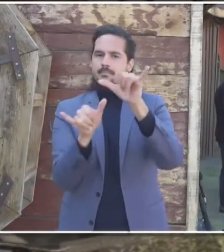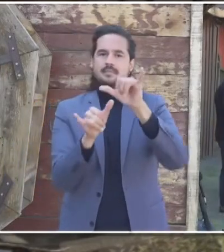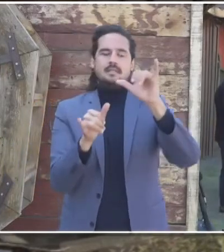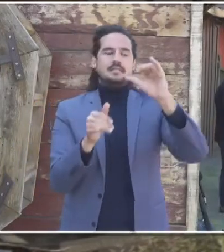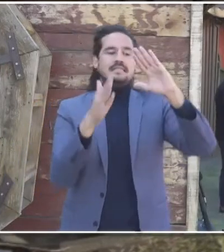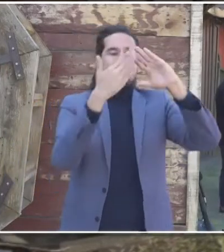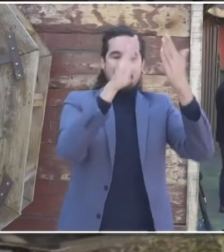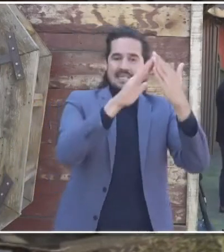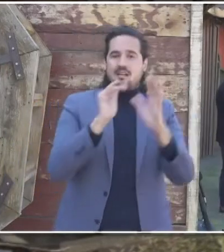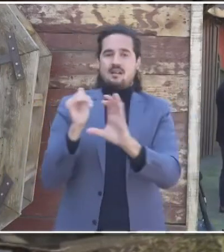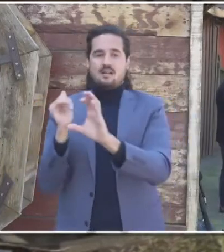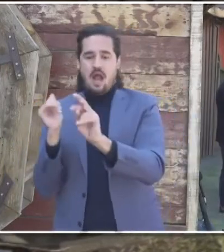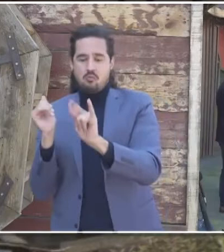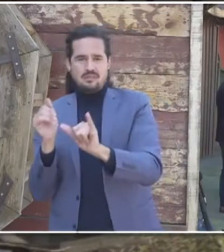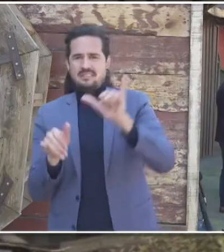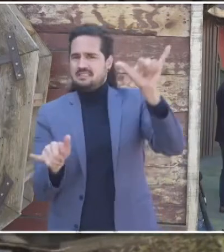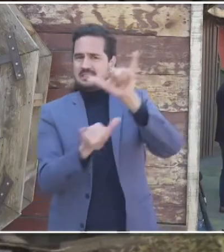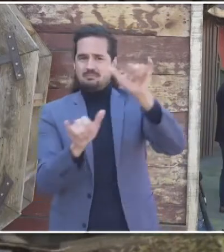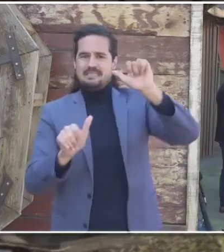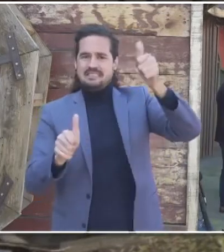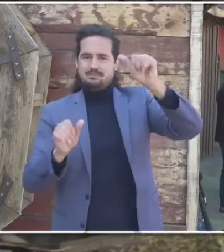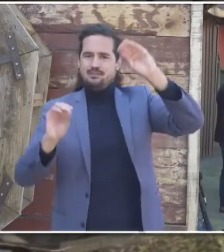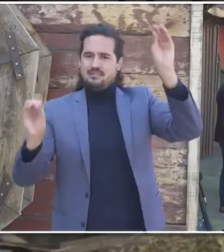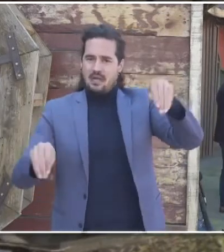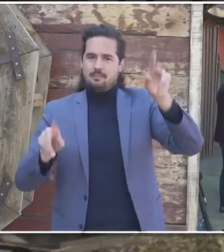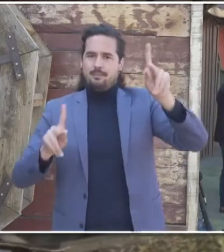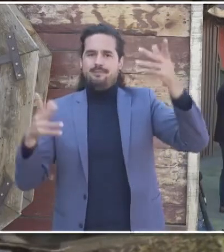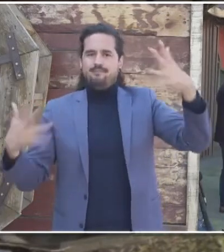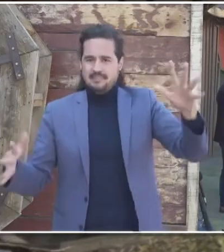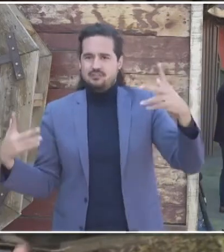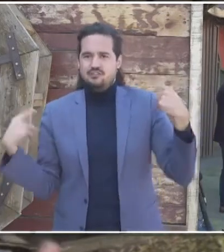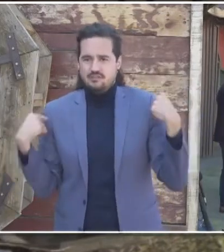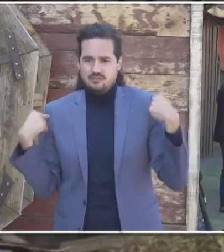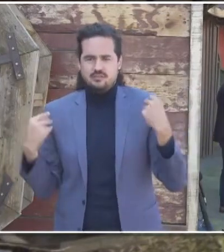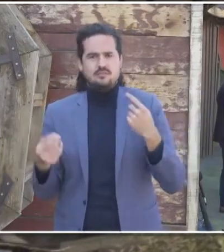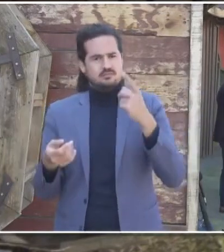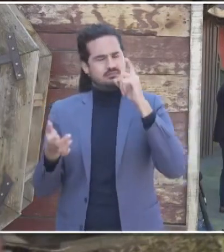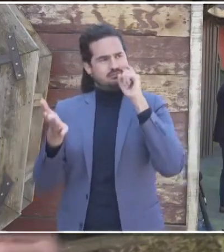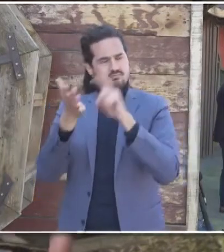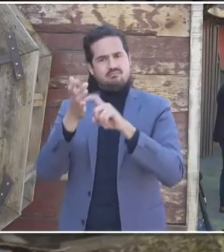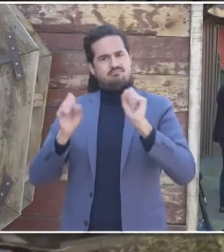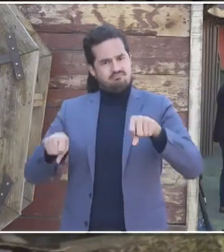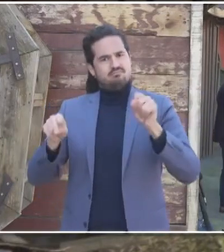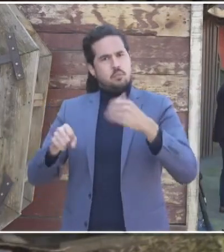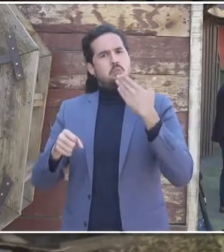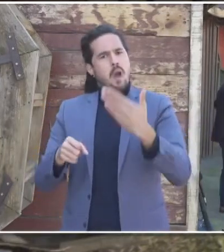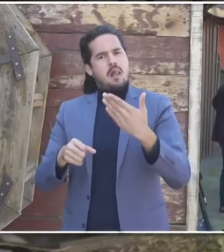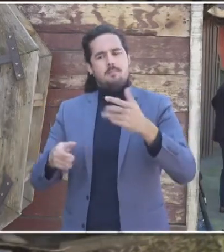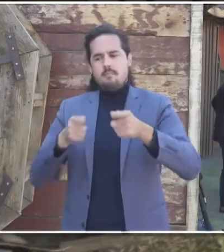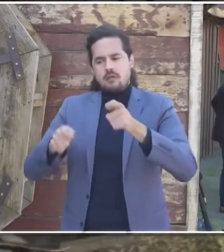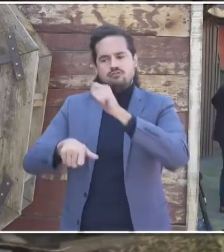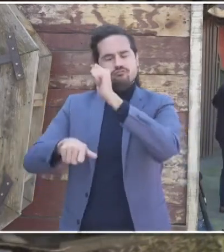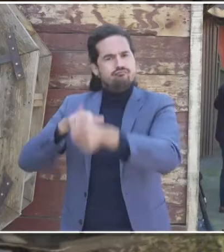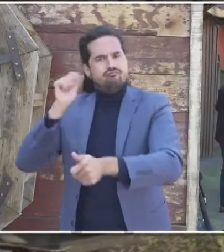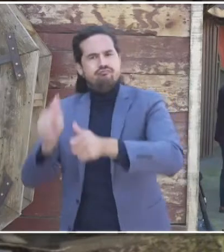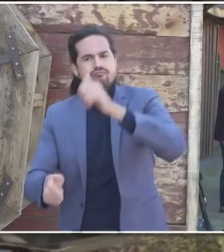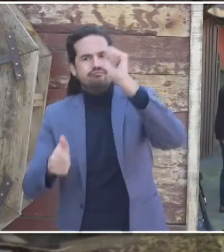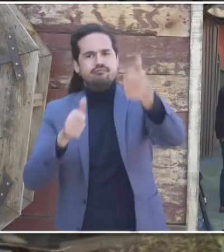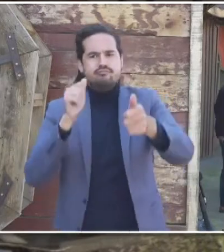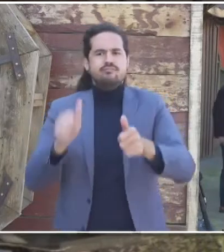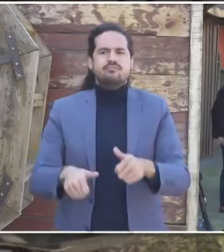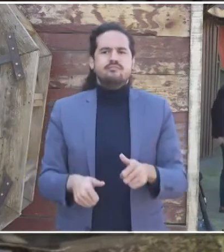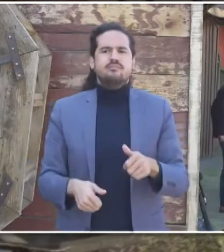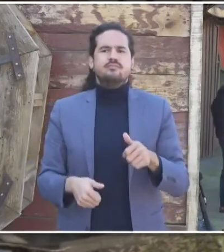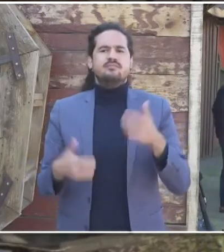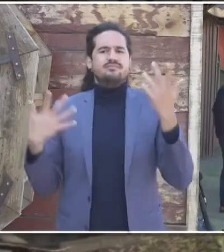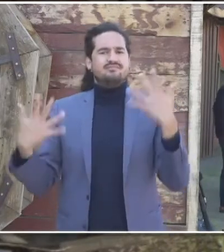been remarkably well managed. This has provided 20+ thousand of those 94+ thousand for the region, and